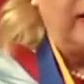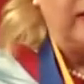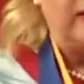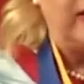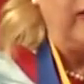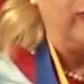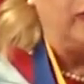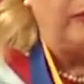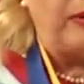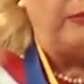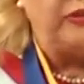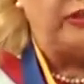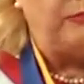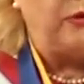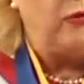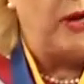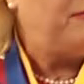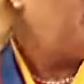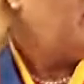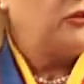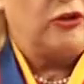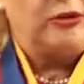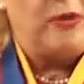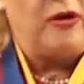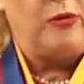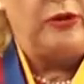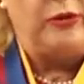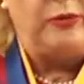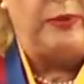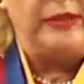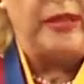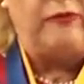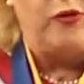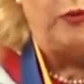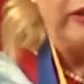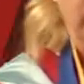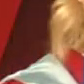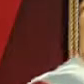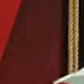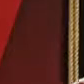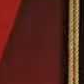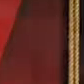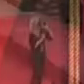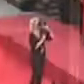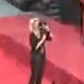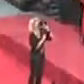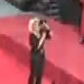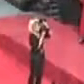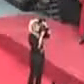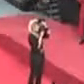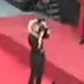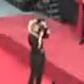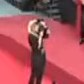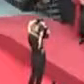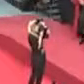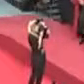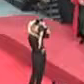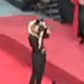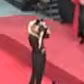baccalaureate candidates in the order published in the program. Dr. Marquardt, will you please come forward and introduce the